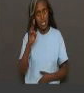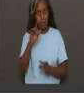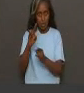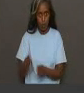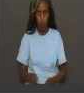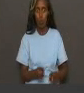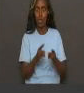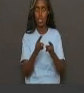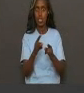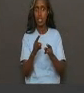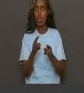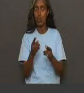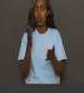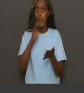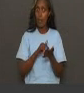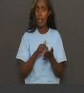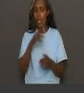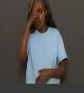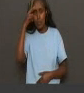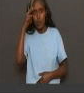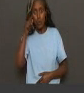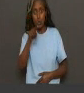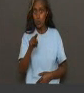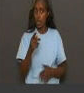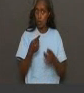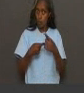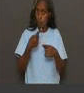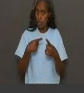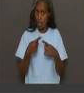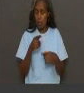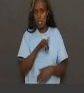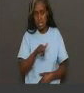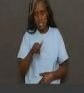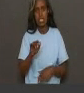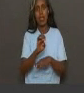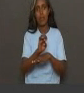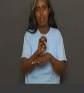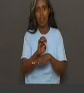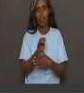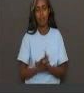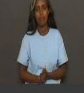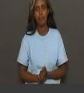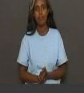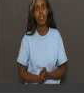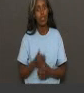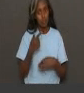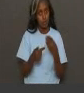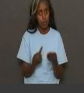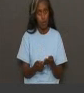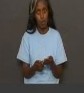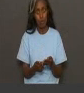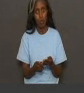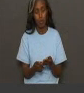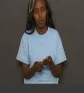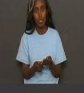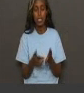are 7 ways to come back because you cannot come by the same car.